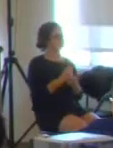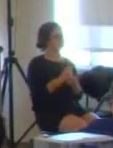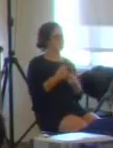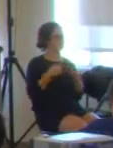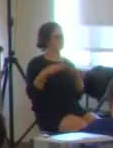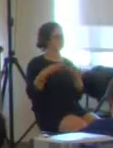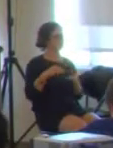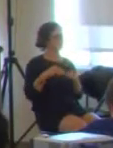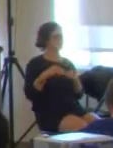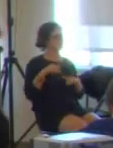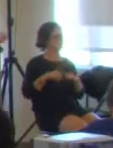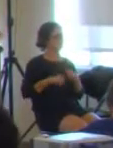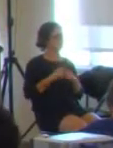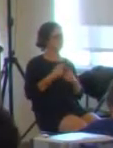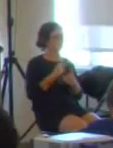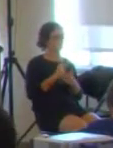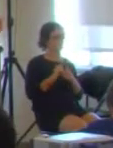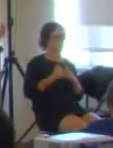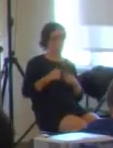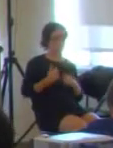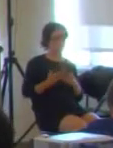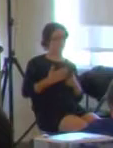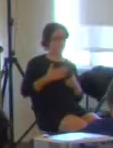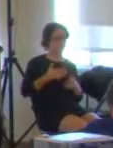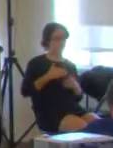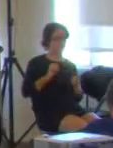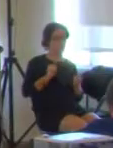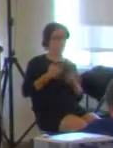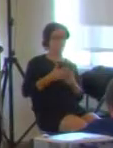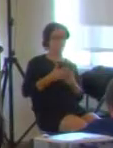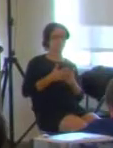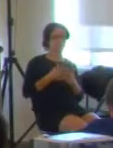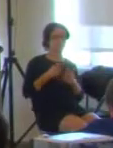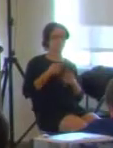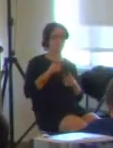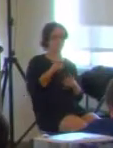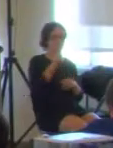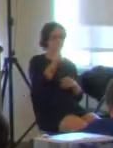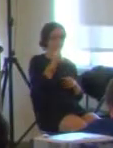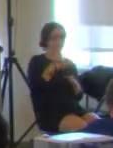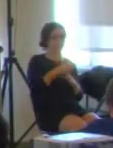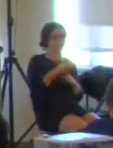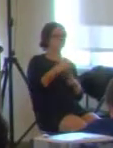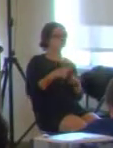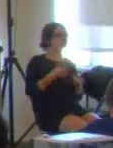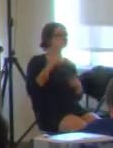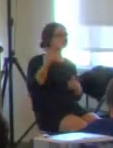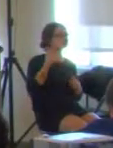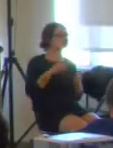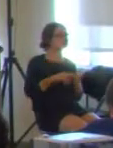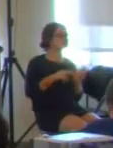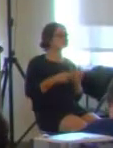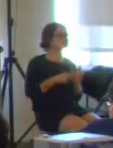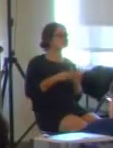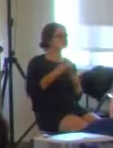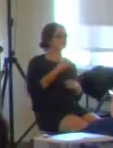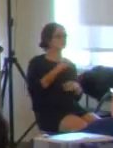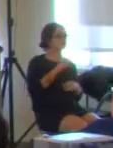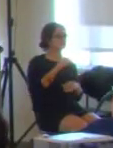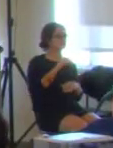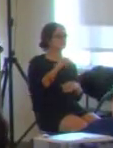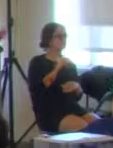more about how I do that in my adaptation to private practice, but it means that the clinical